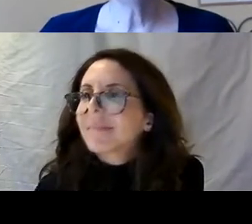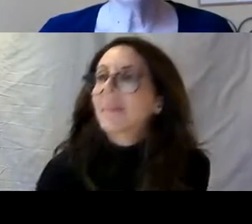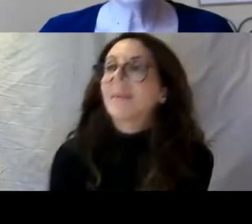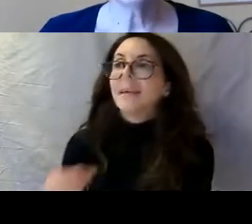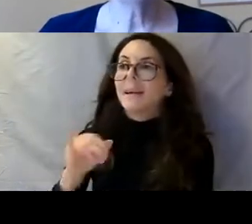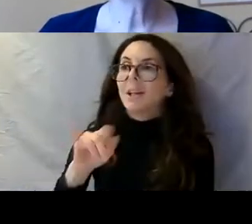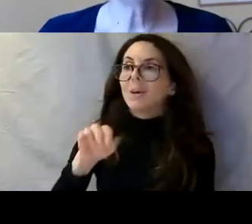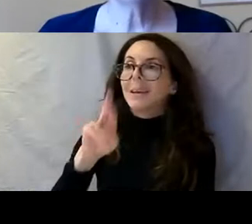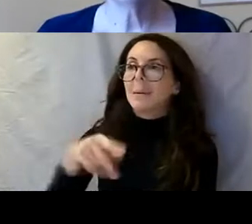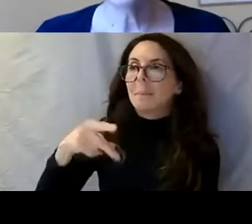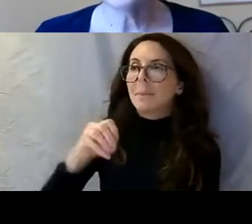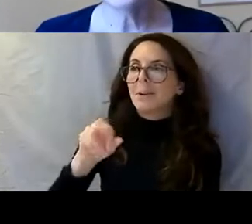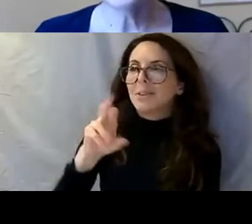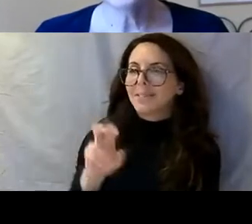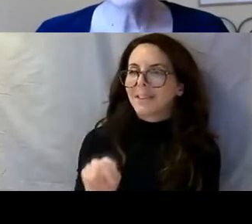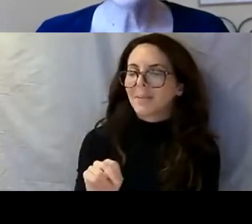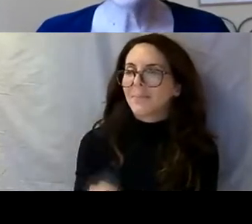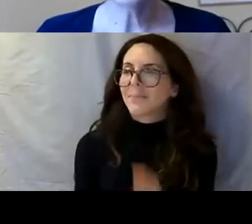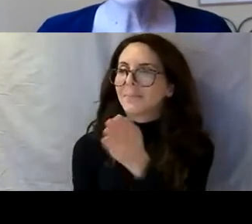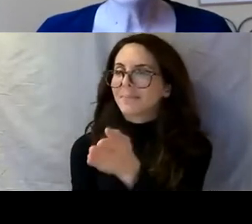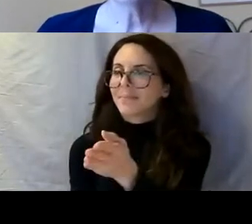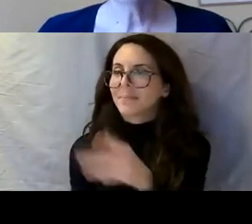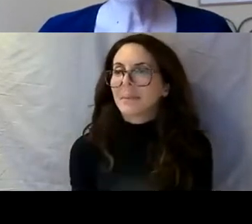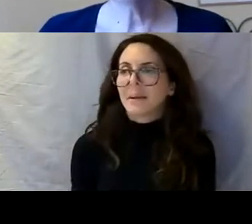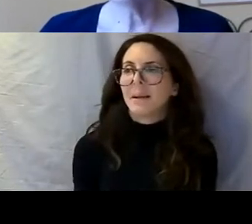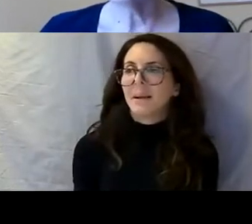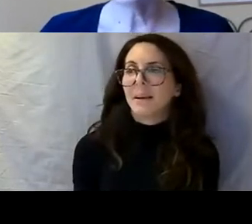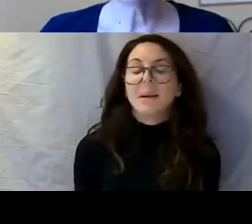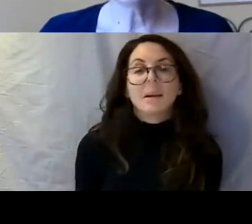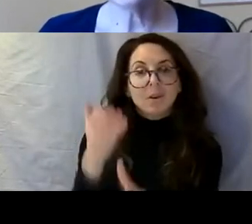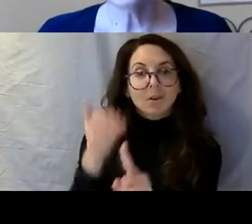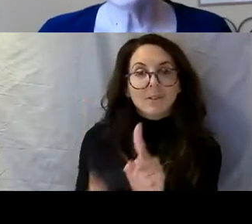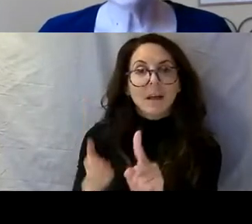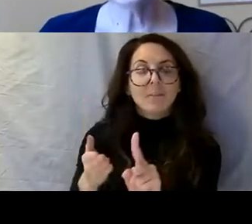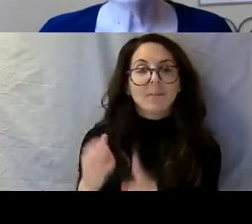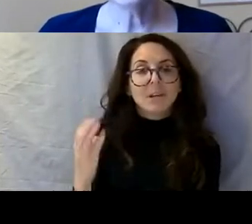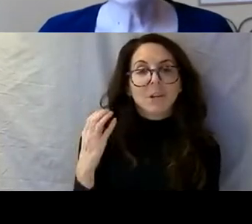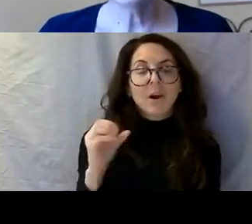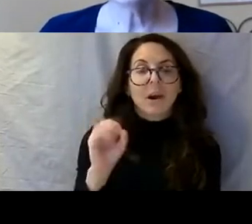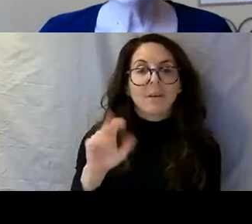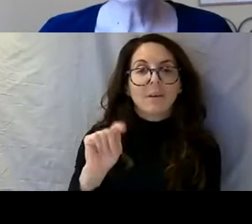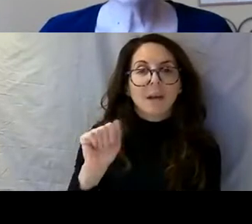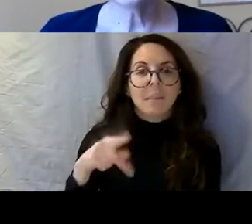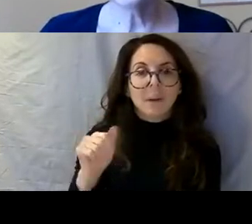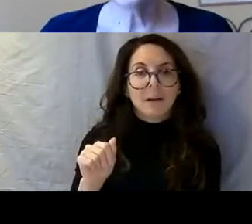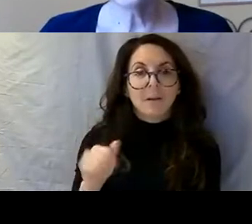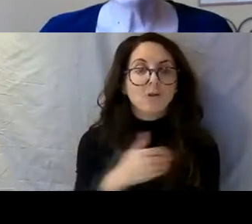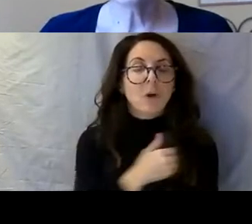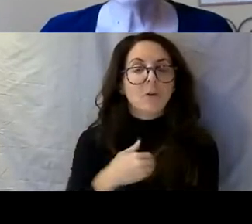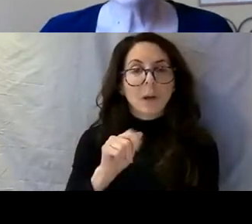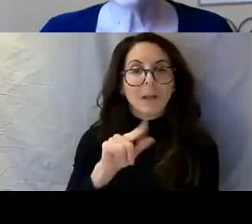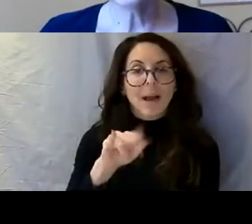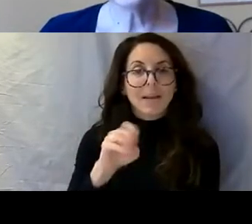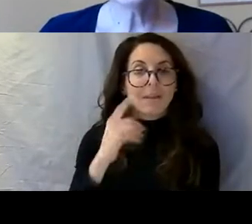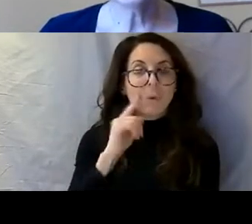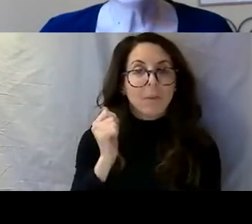in Montreal at the Arts Interculture. She was chair of TAPA, the Toronto Alliance for the Performing Arts,